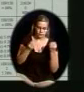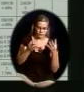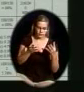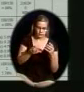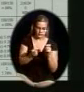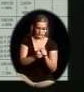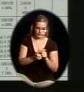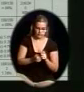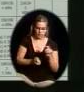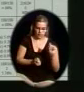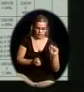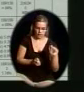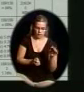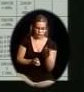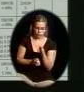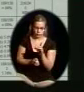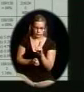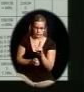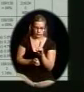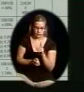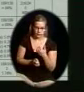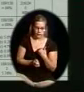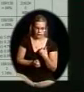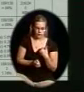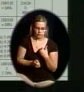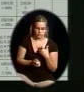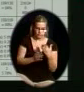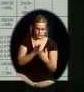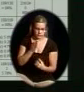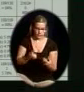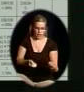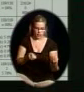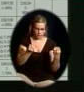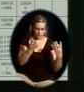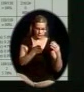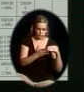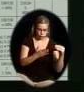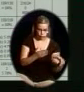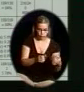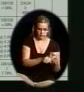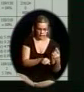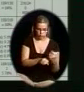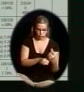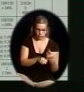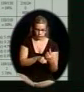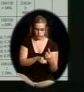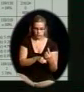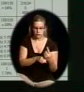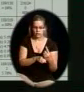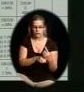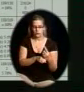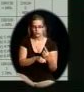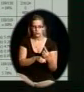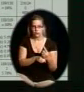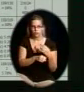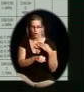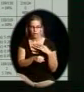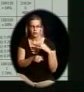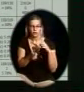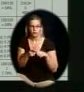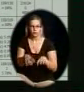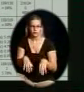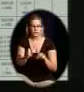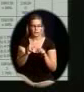A through D lists everything from how many students annually qualify to even take the